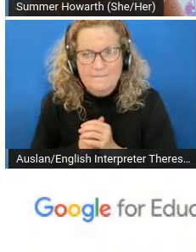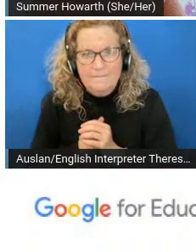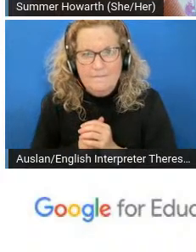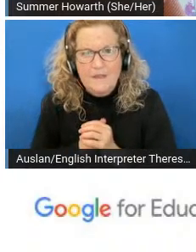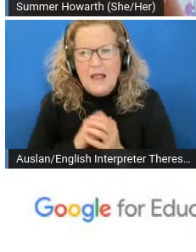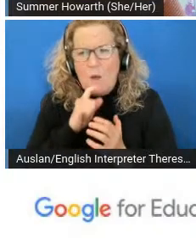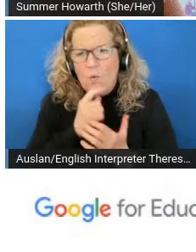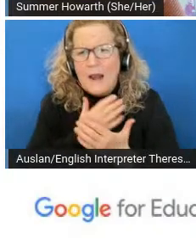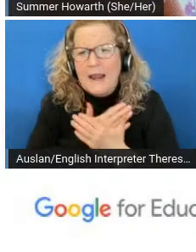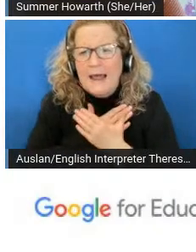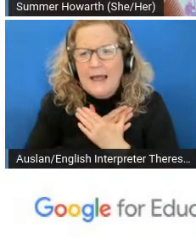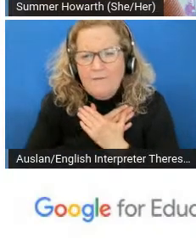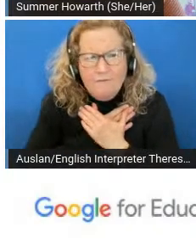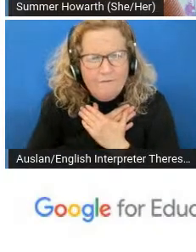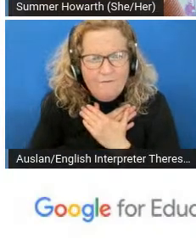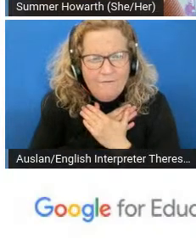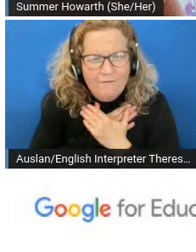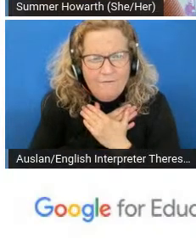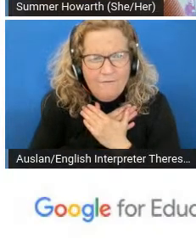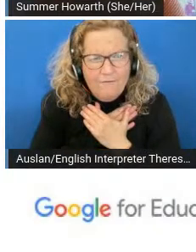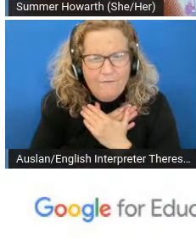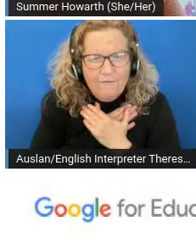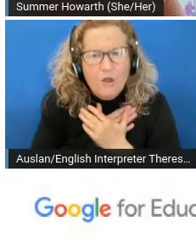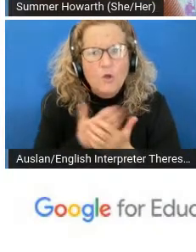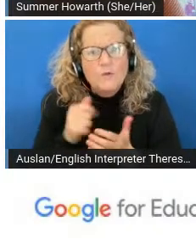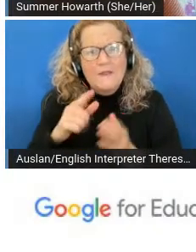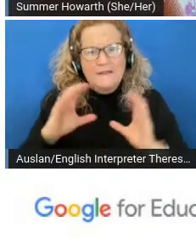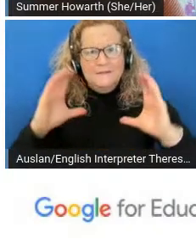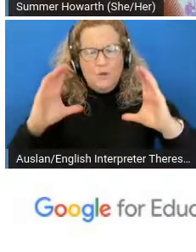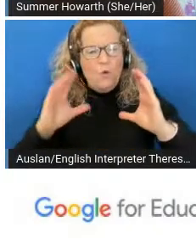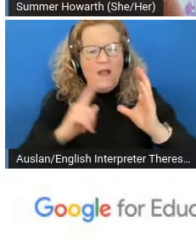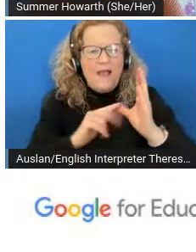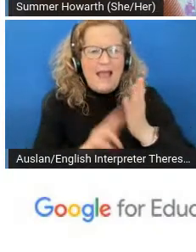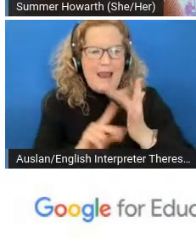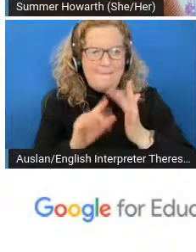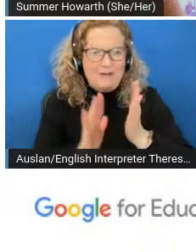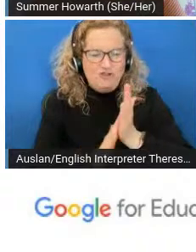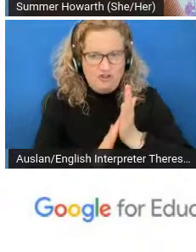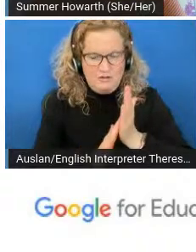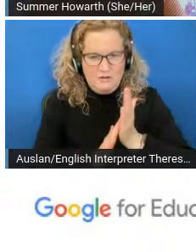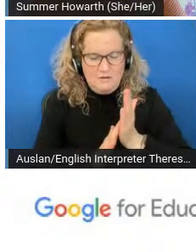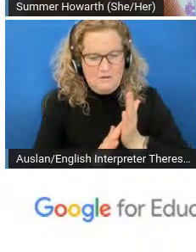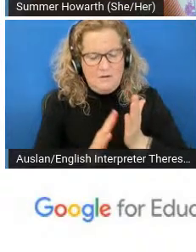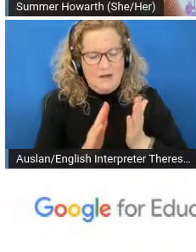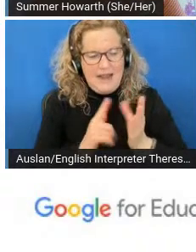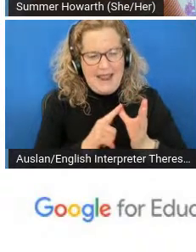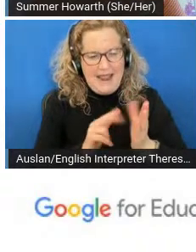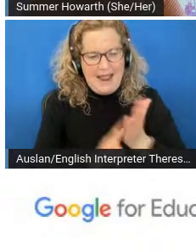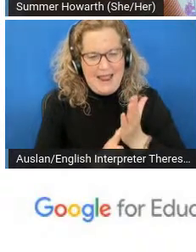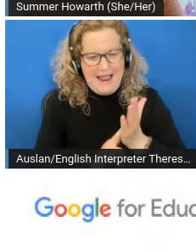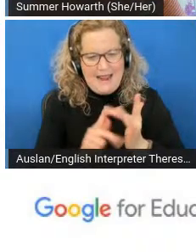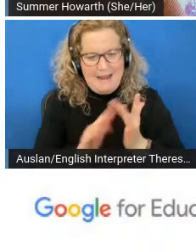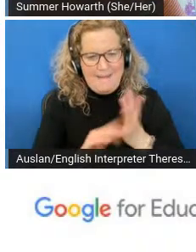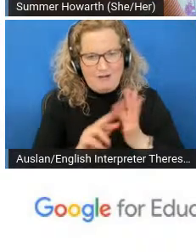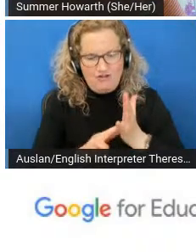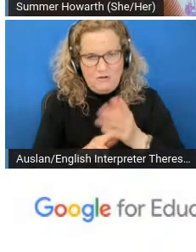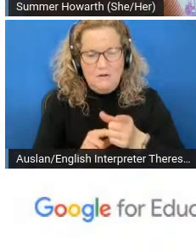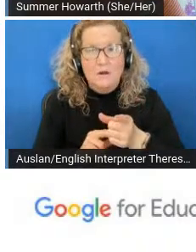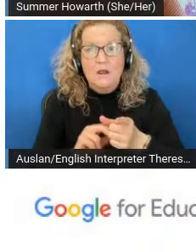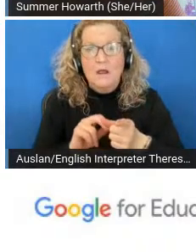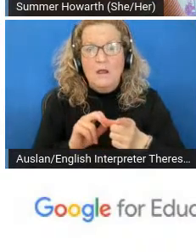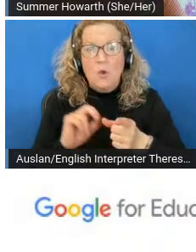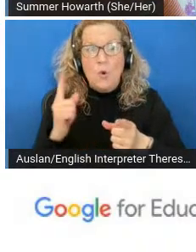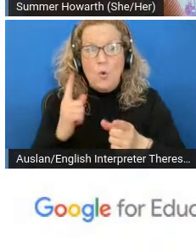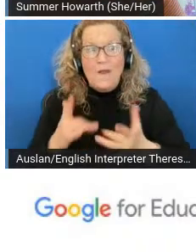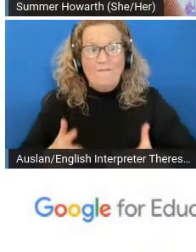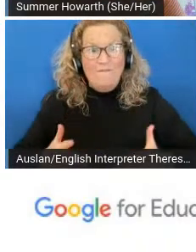just using this image, or this kind of animation, just using what you see on the screen. I'd love anyone who feels they